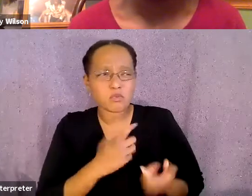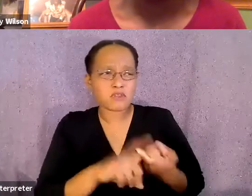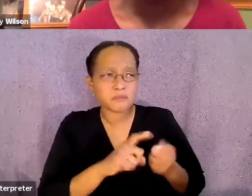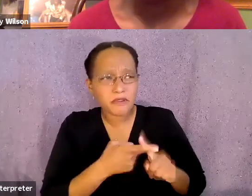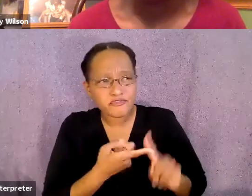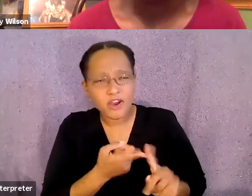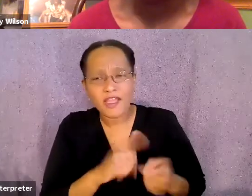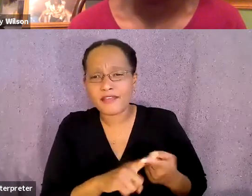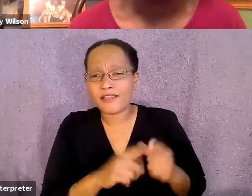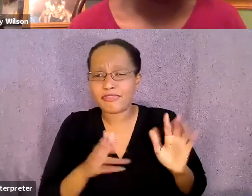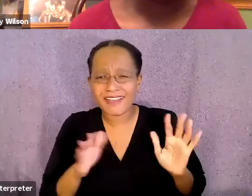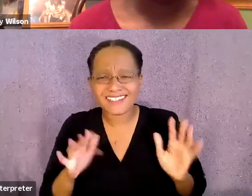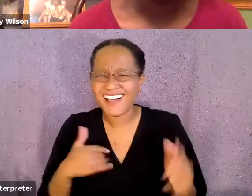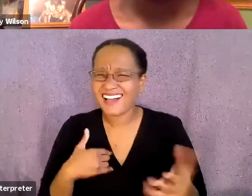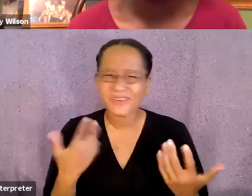to